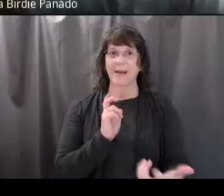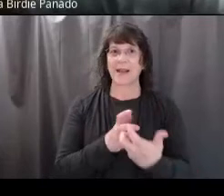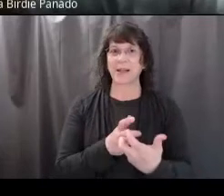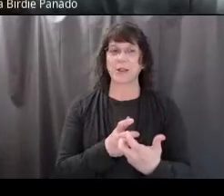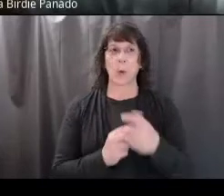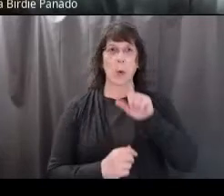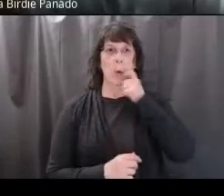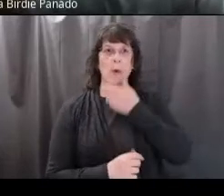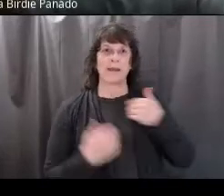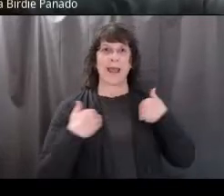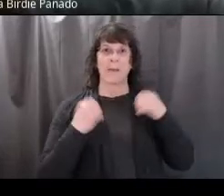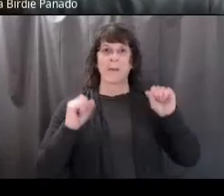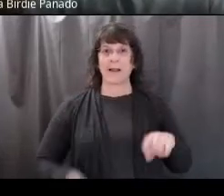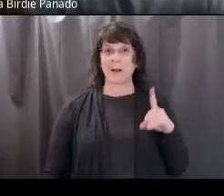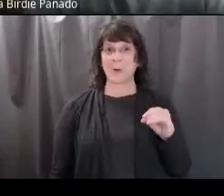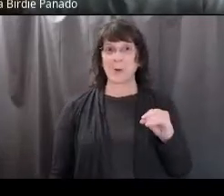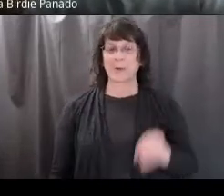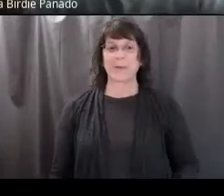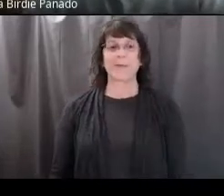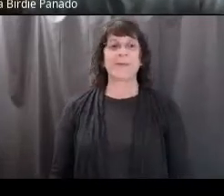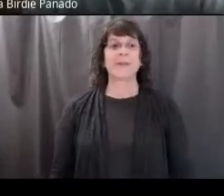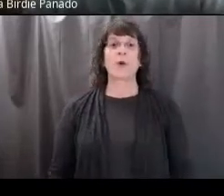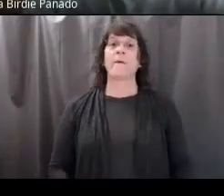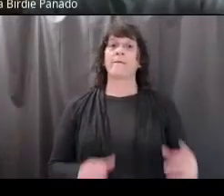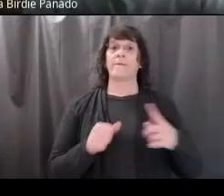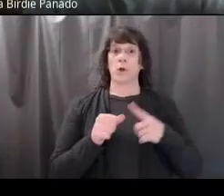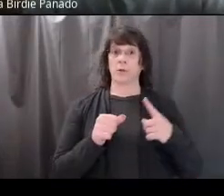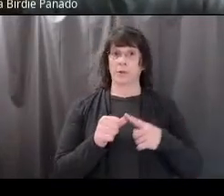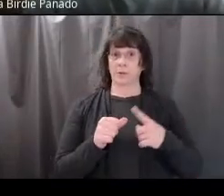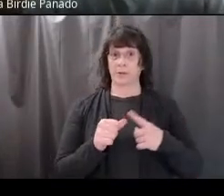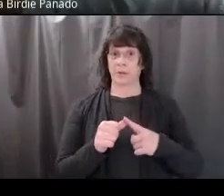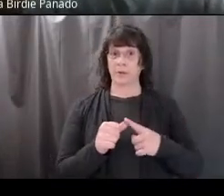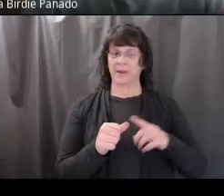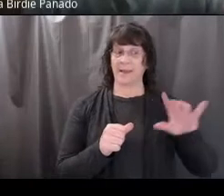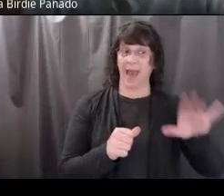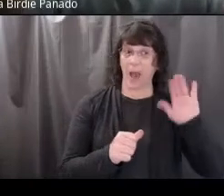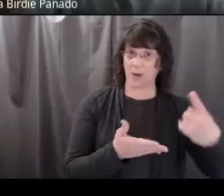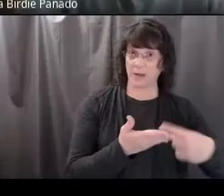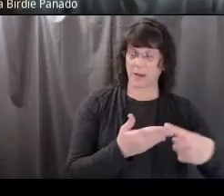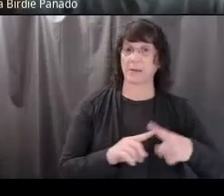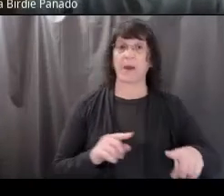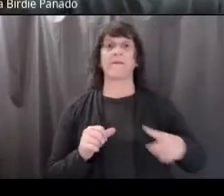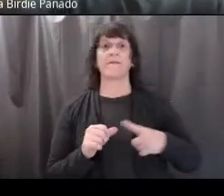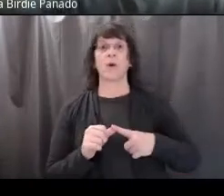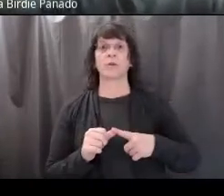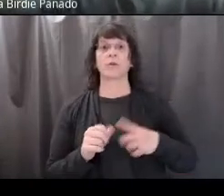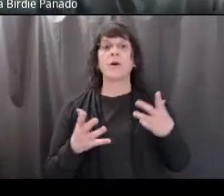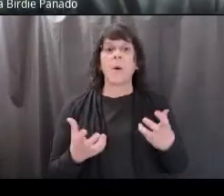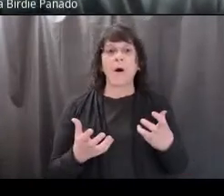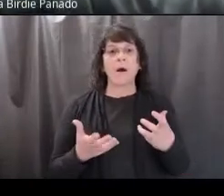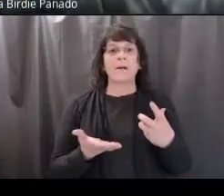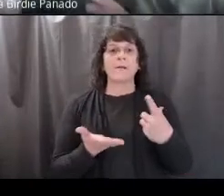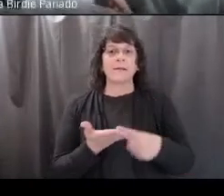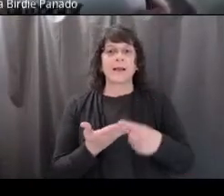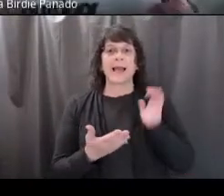animals can do. So before we talk about that, I wanted to touch on